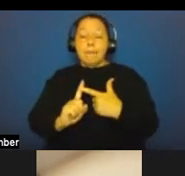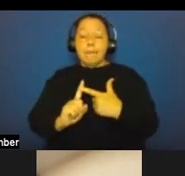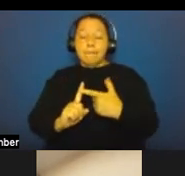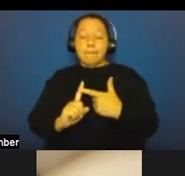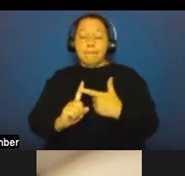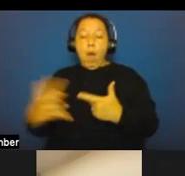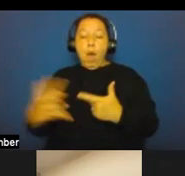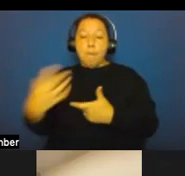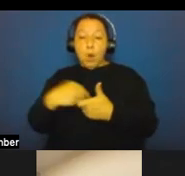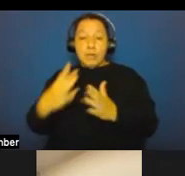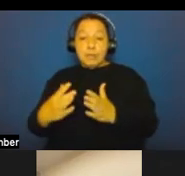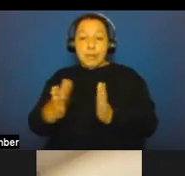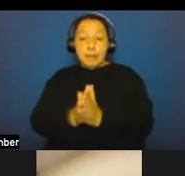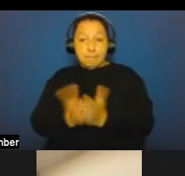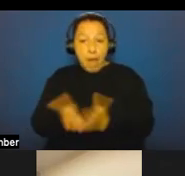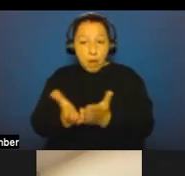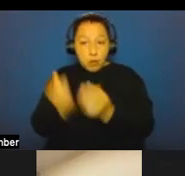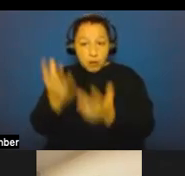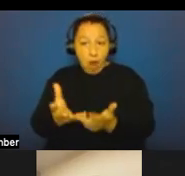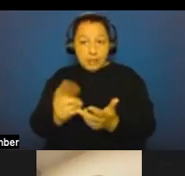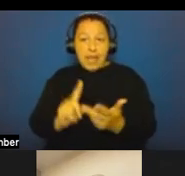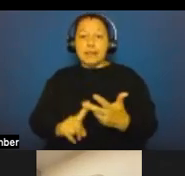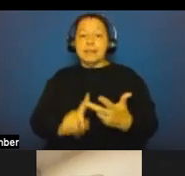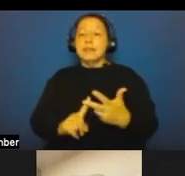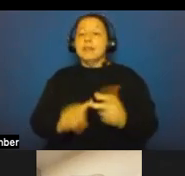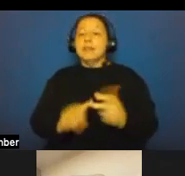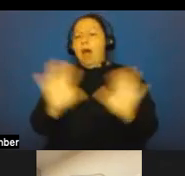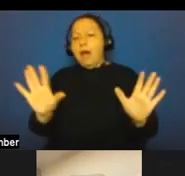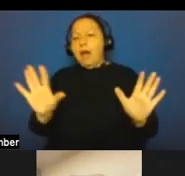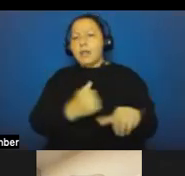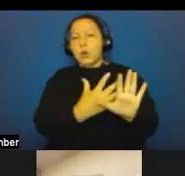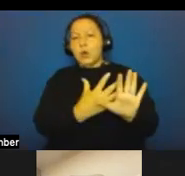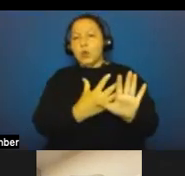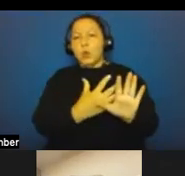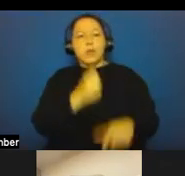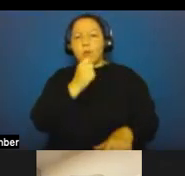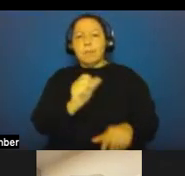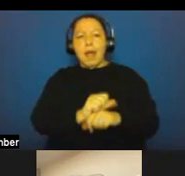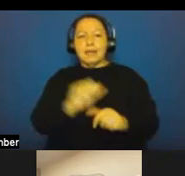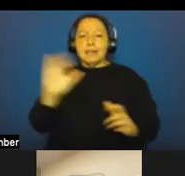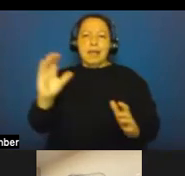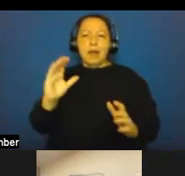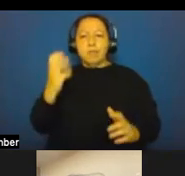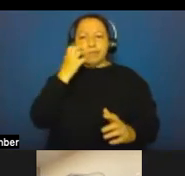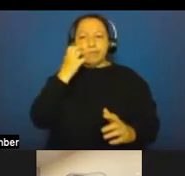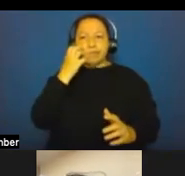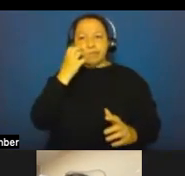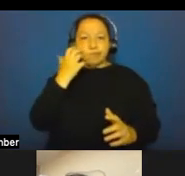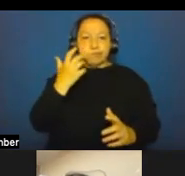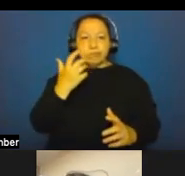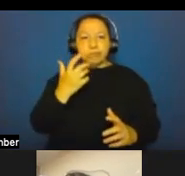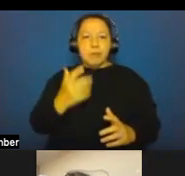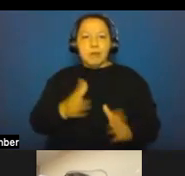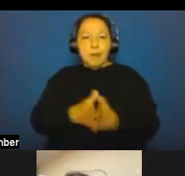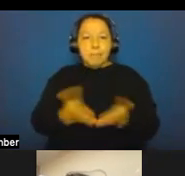participant binder content, because obviously we're virtual and I'm not going to send a giant, 4-inch thick binder to you.